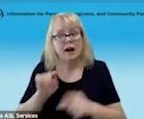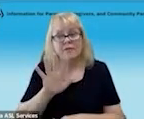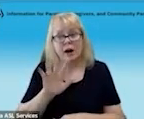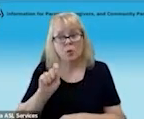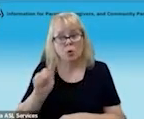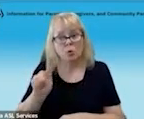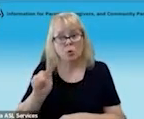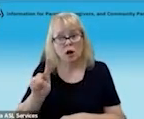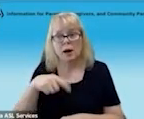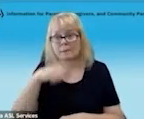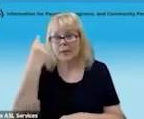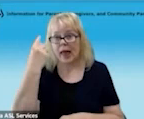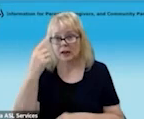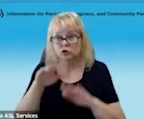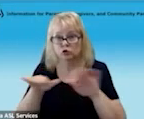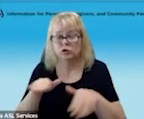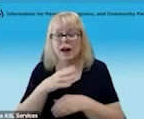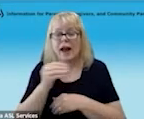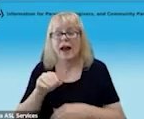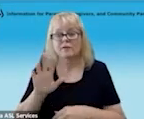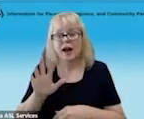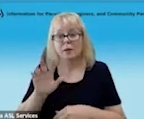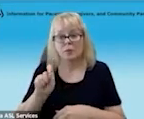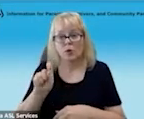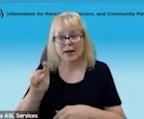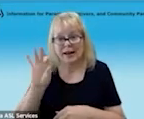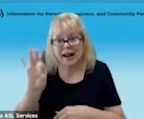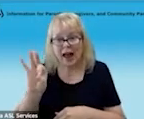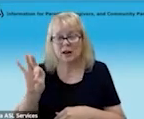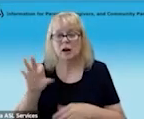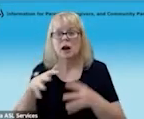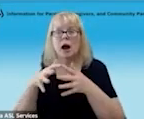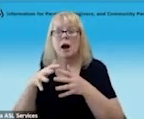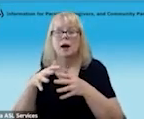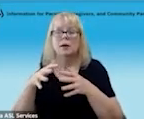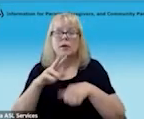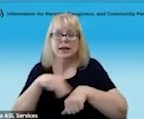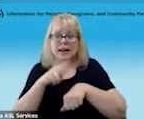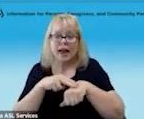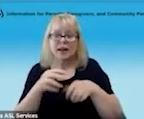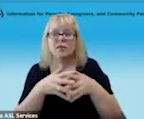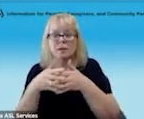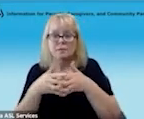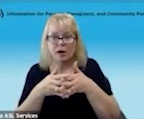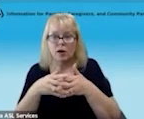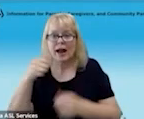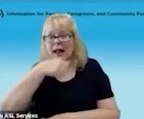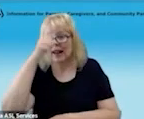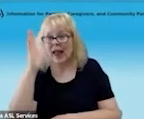4.3% of children were white, and 4.3% of children were Hispanic.